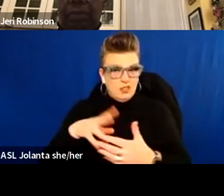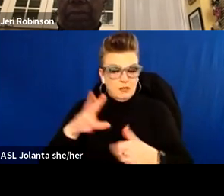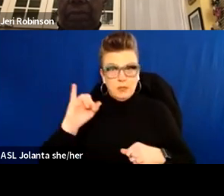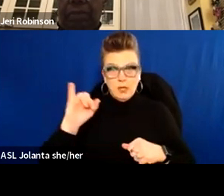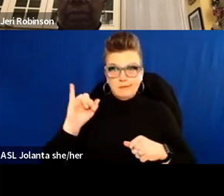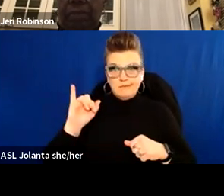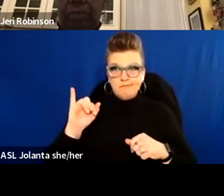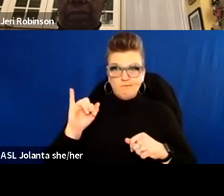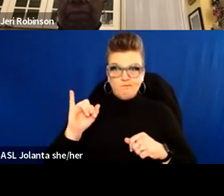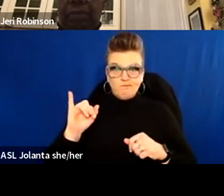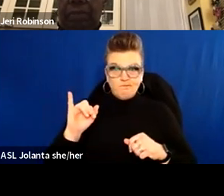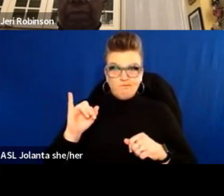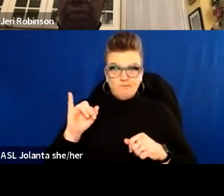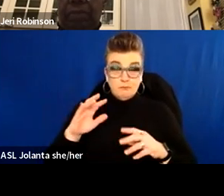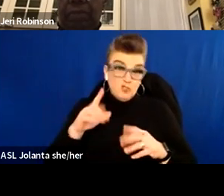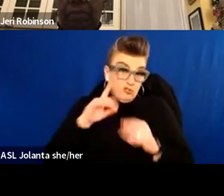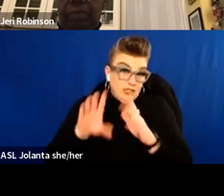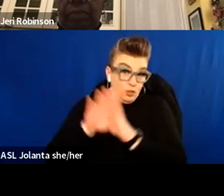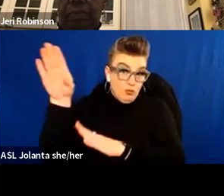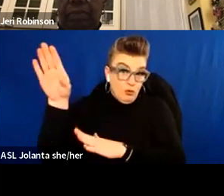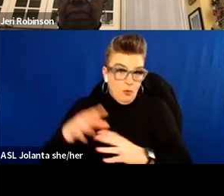to grow